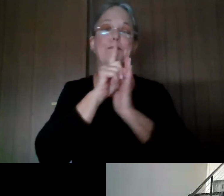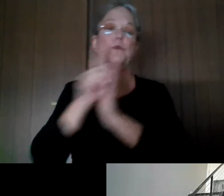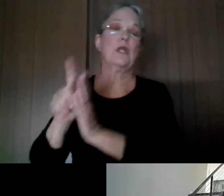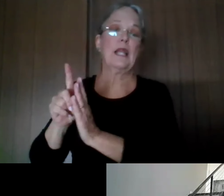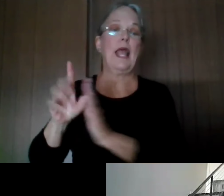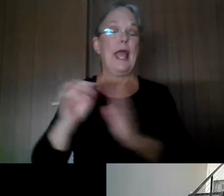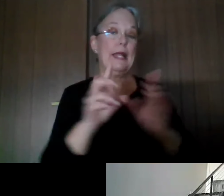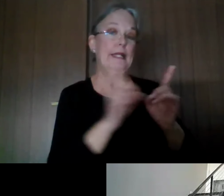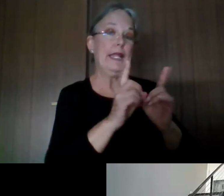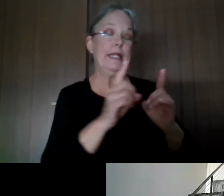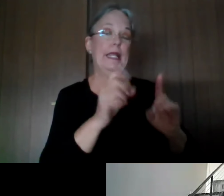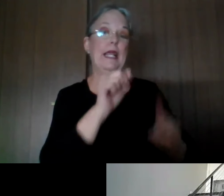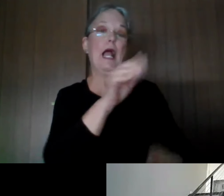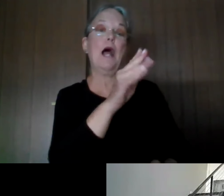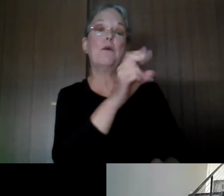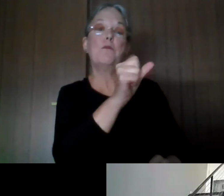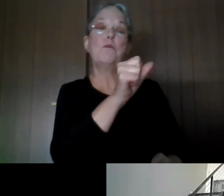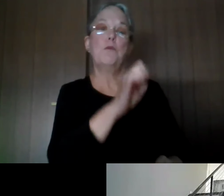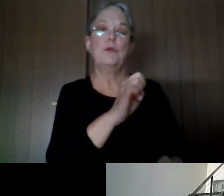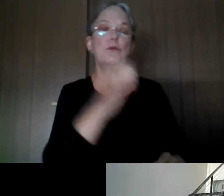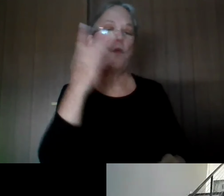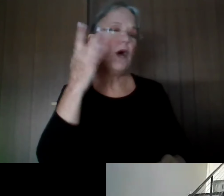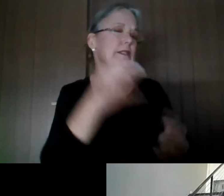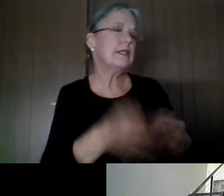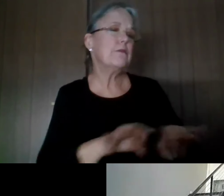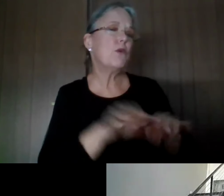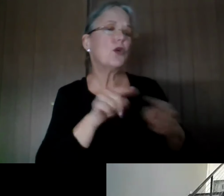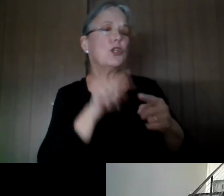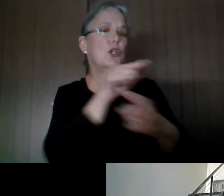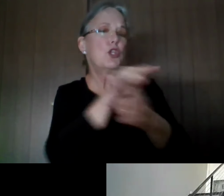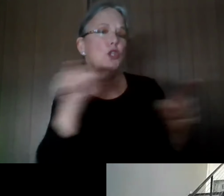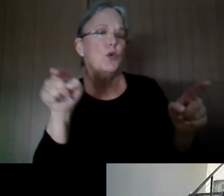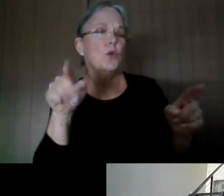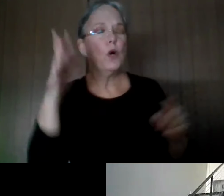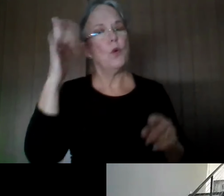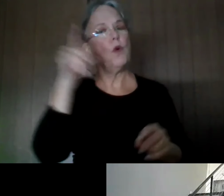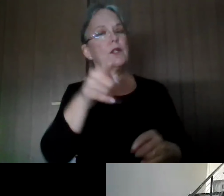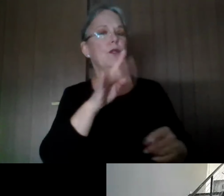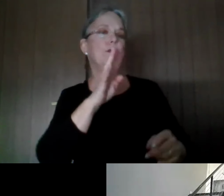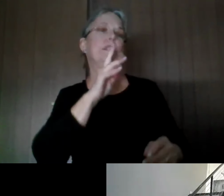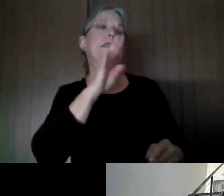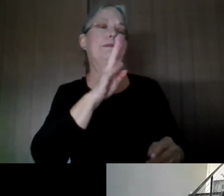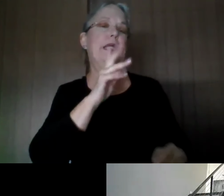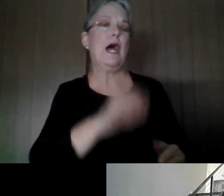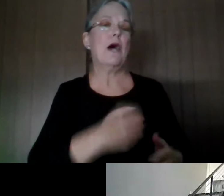abuse makes it important to you, and why do you speak up for young people?